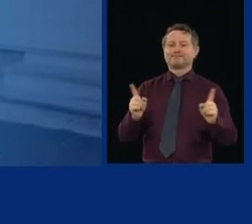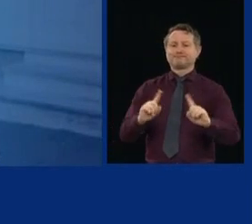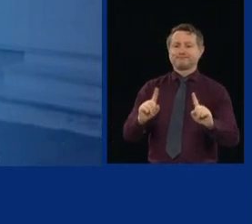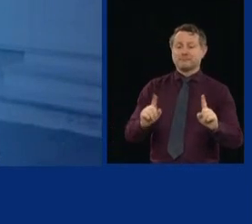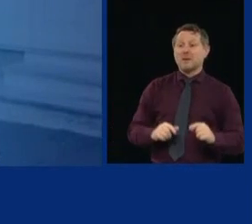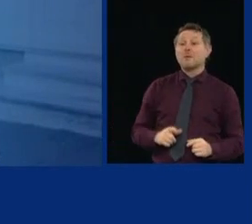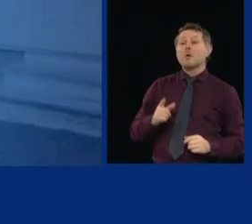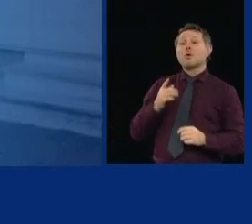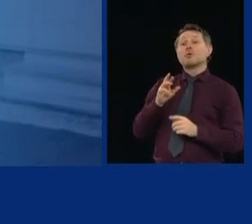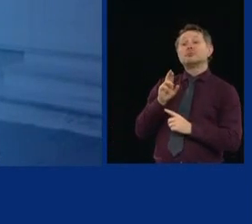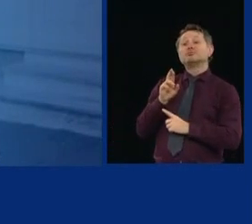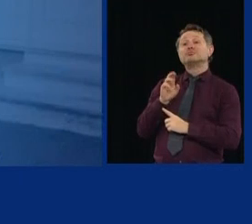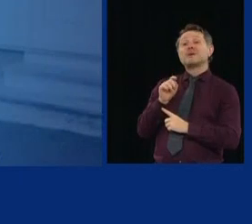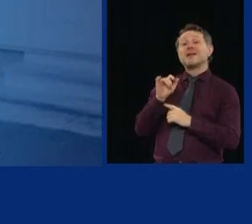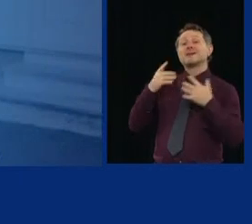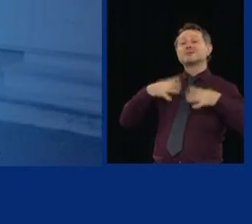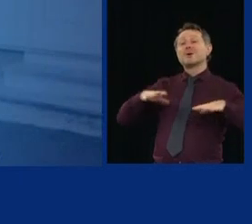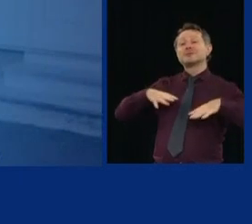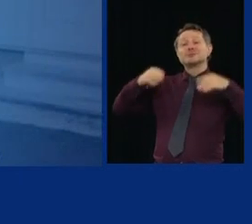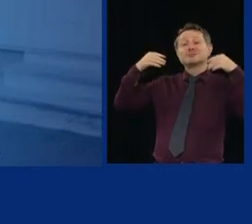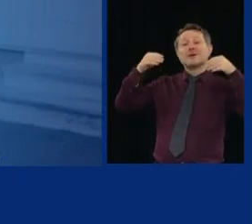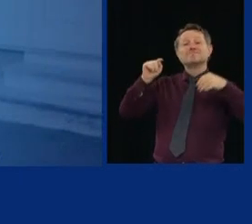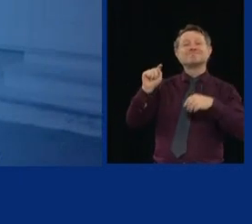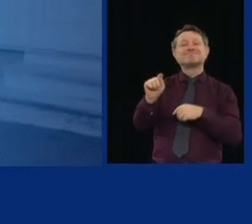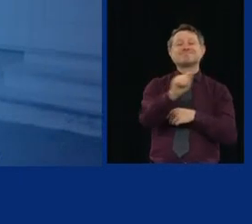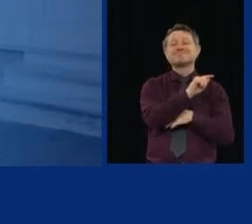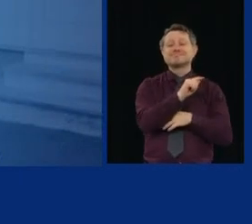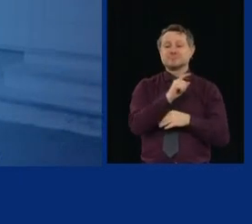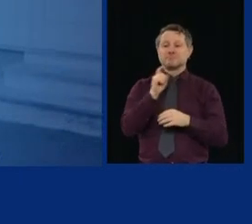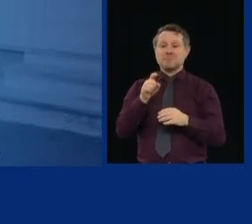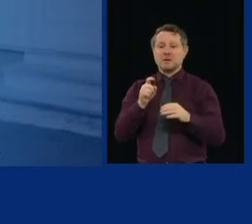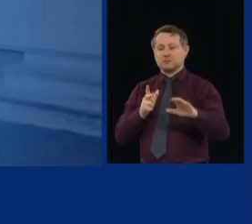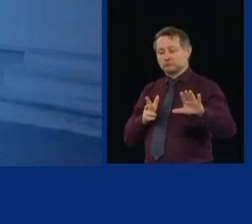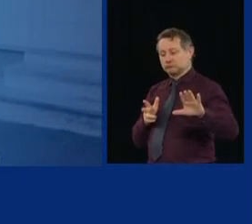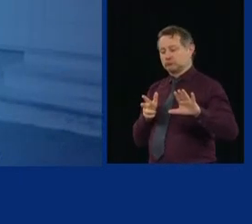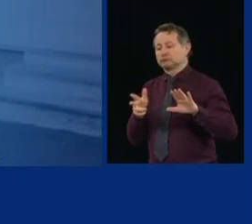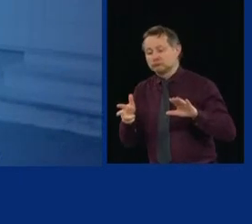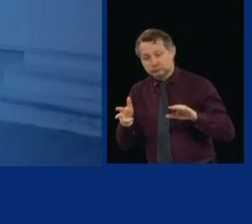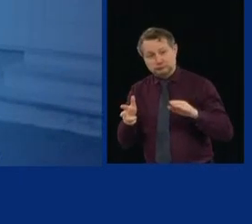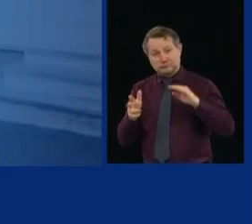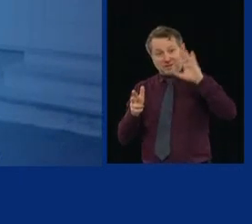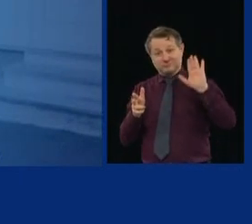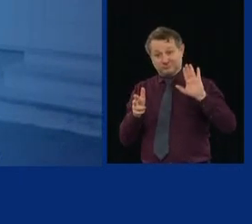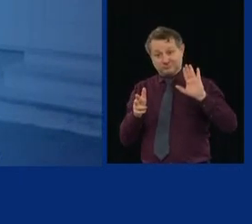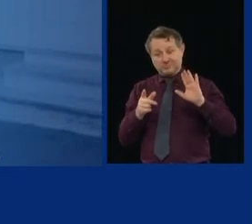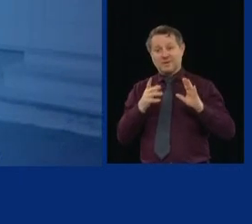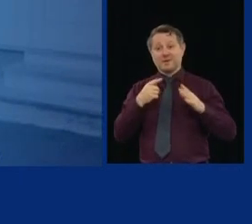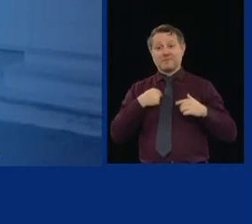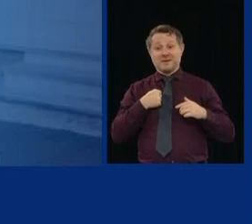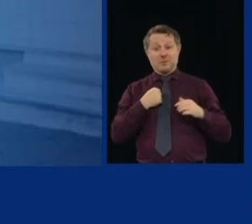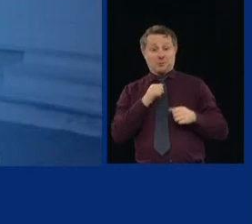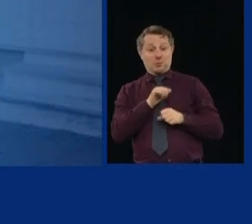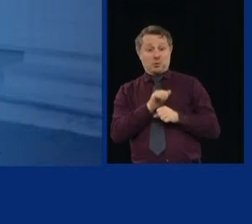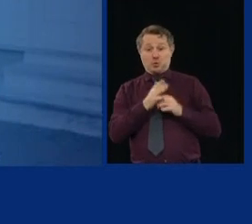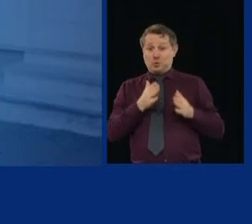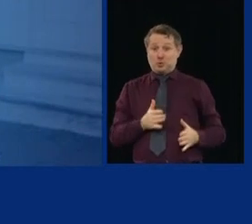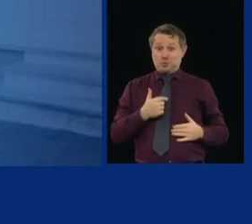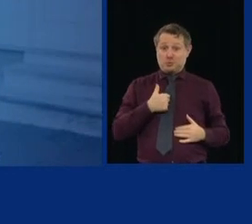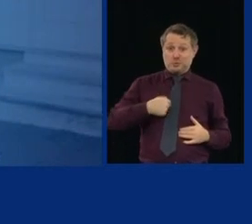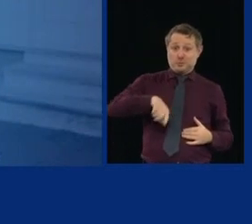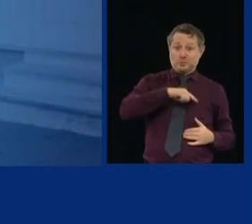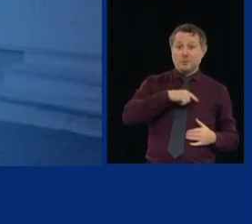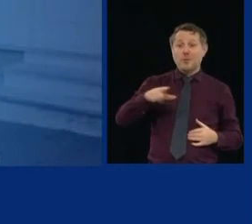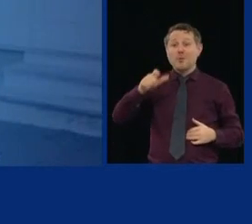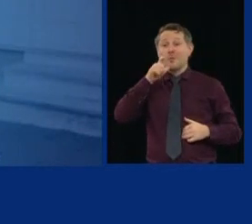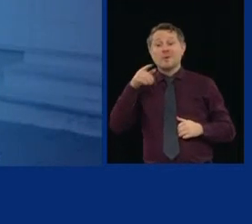pickup starts. The employee and the purchaser in the vehicle must be wearing a mask. Anyone in the